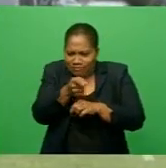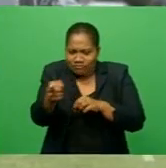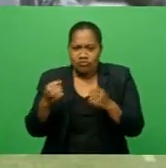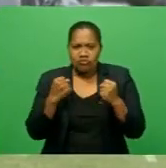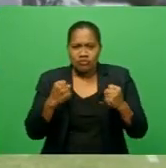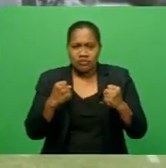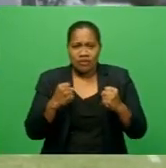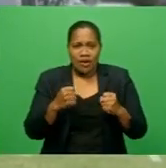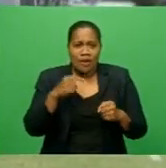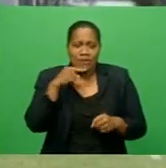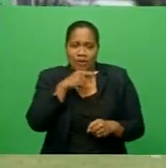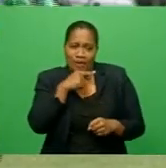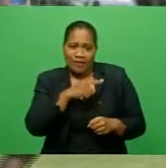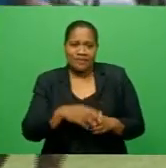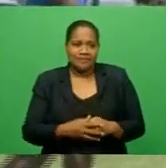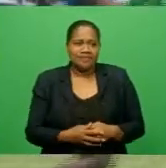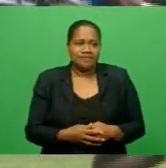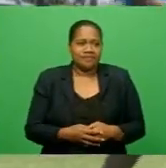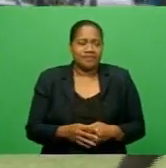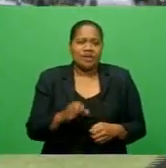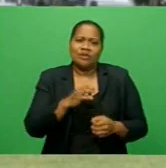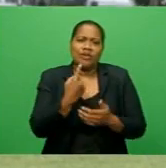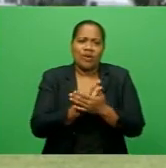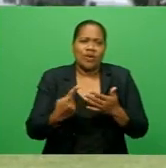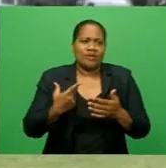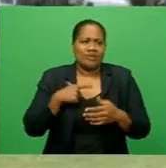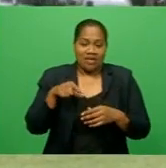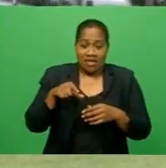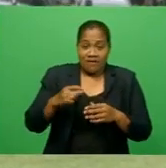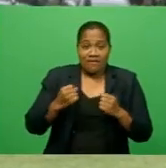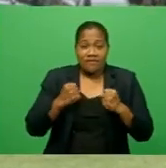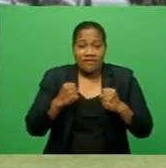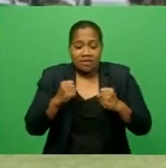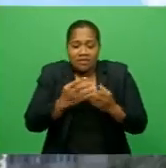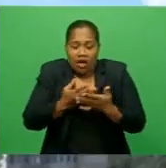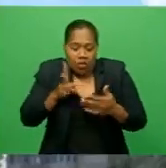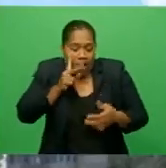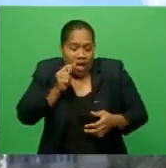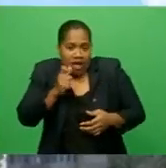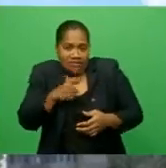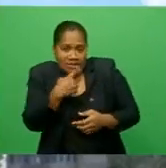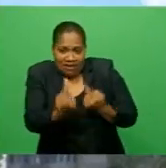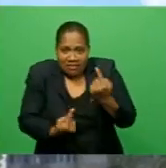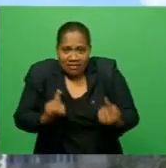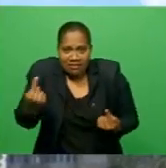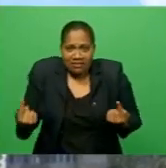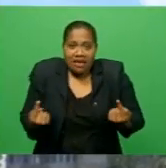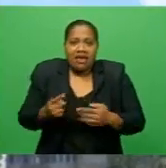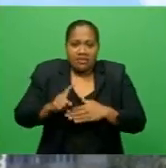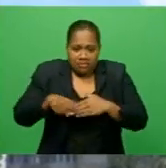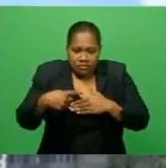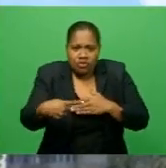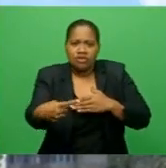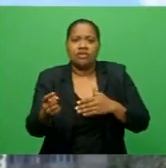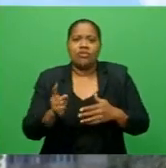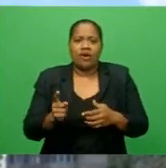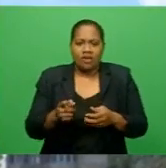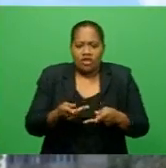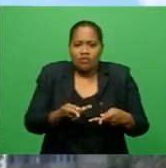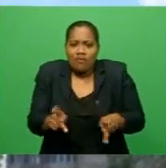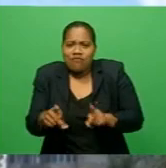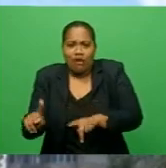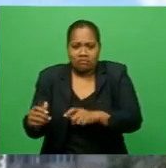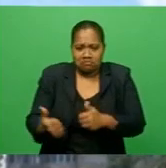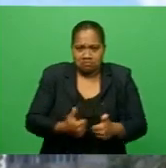Skipper. Not only did they remain injury-free because of that fitness and the way they look after themselves, but they were able to consistently put those performances in, and that comes down